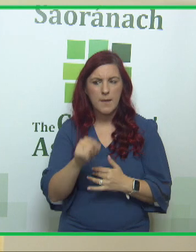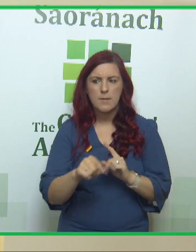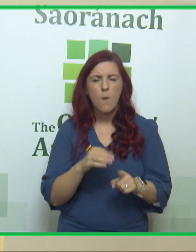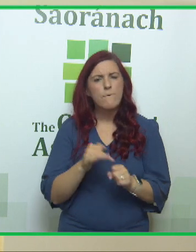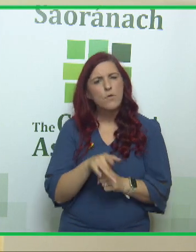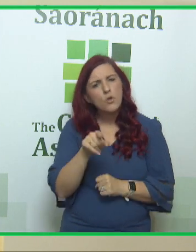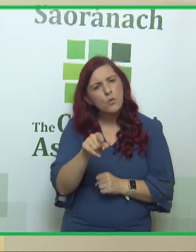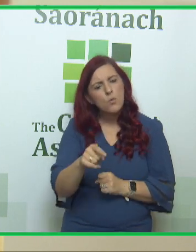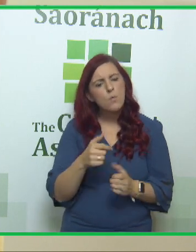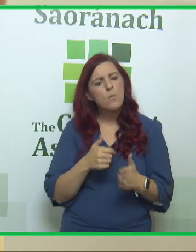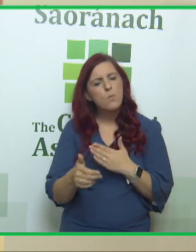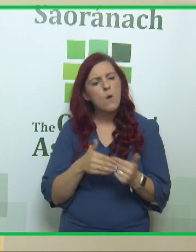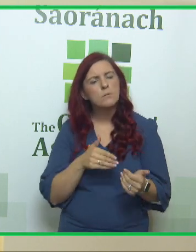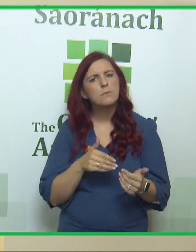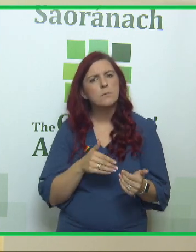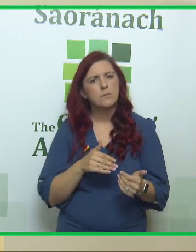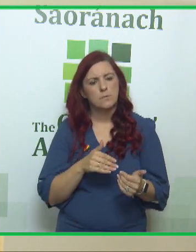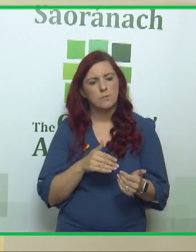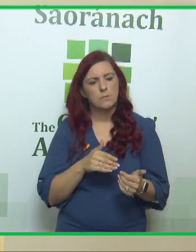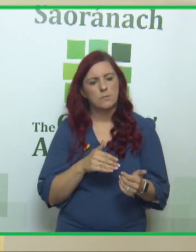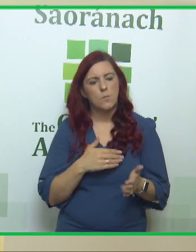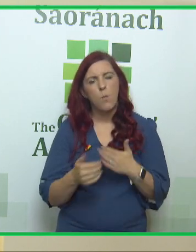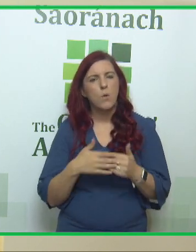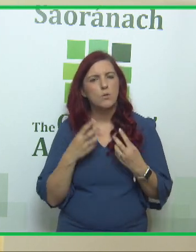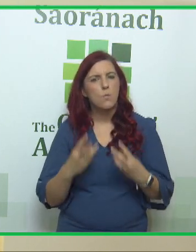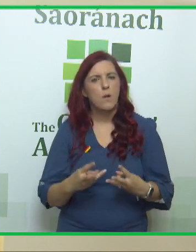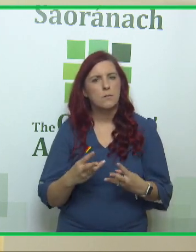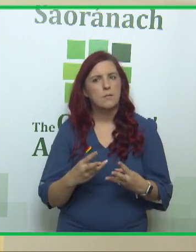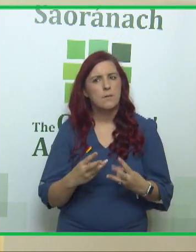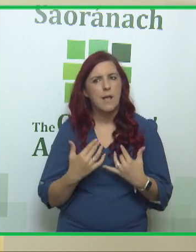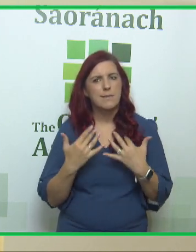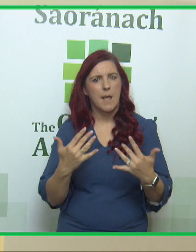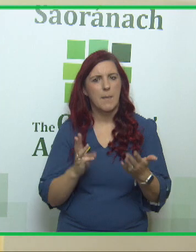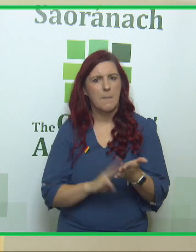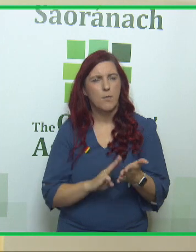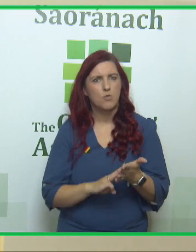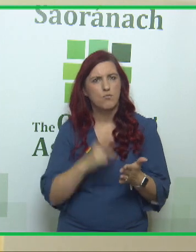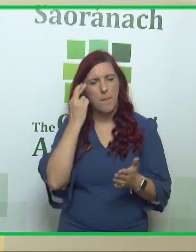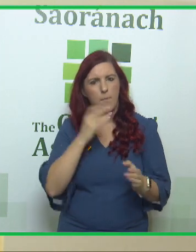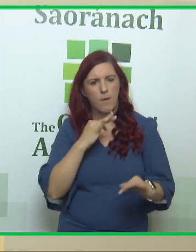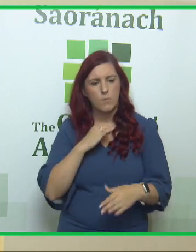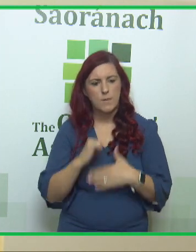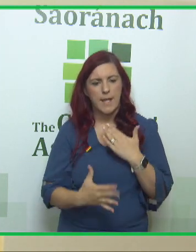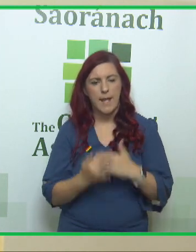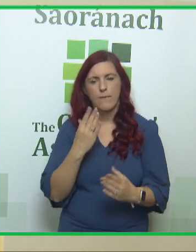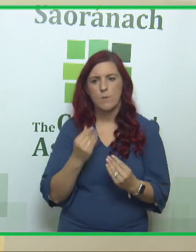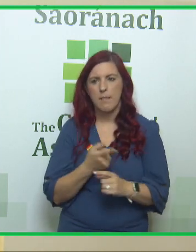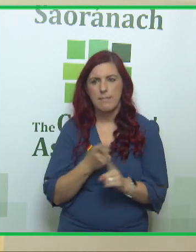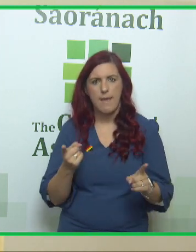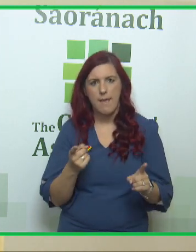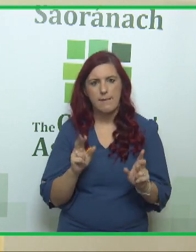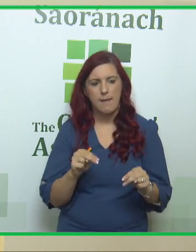be, what would really help? What would you want the Assembly members to kind of take away from today if there was something that they could help frame